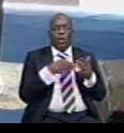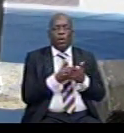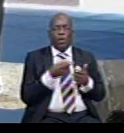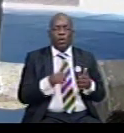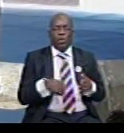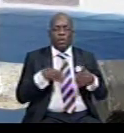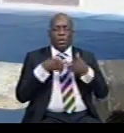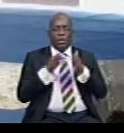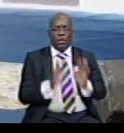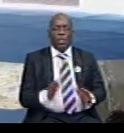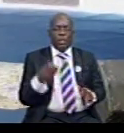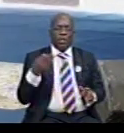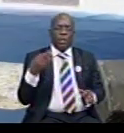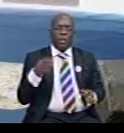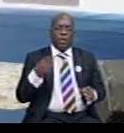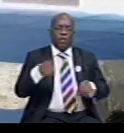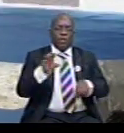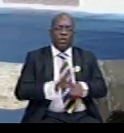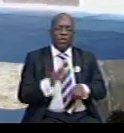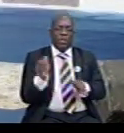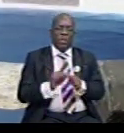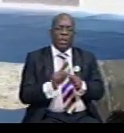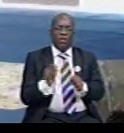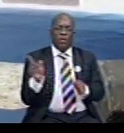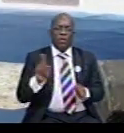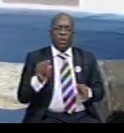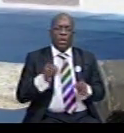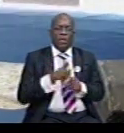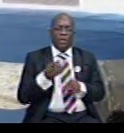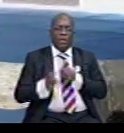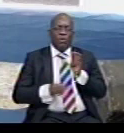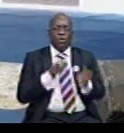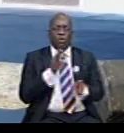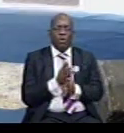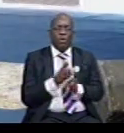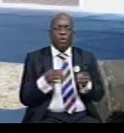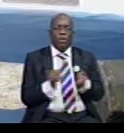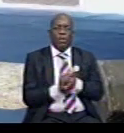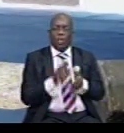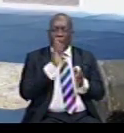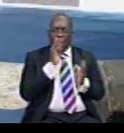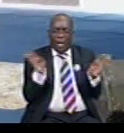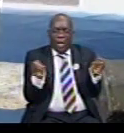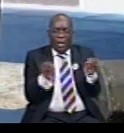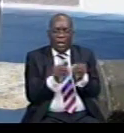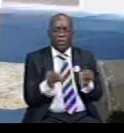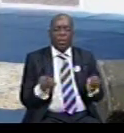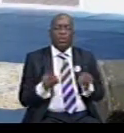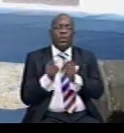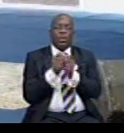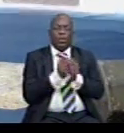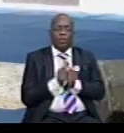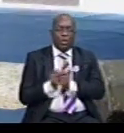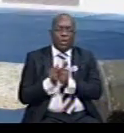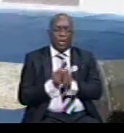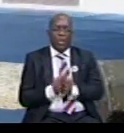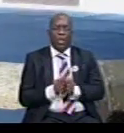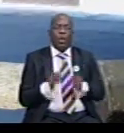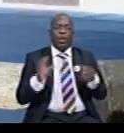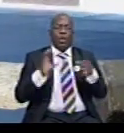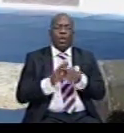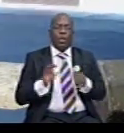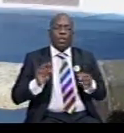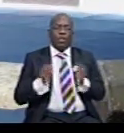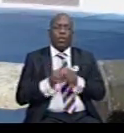and workers all over the world that are gathering together, connected with us. We pray that your